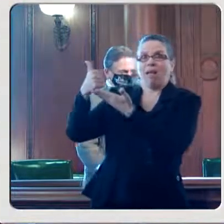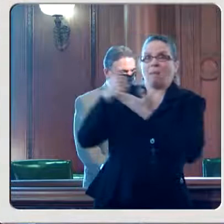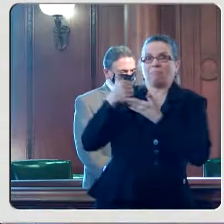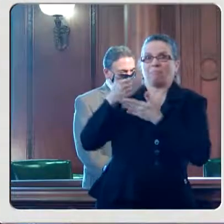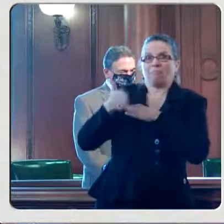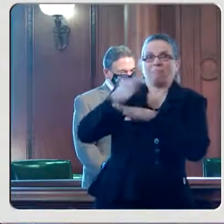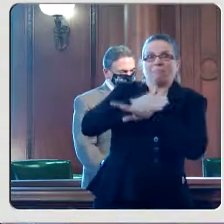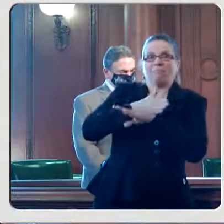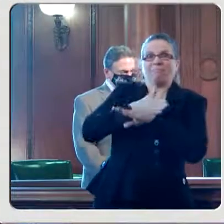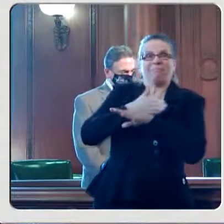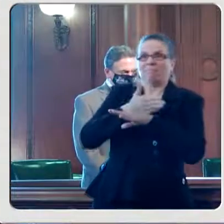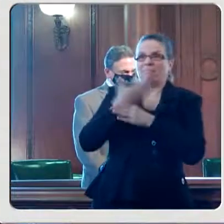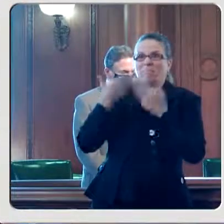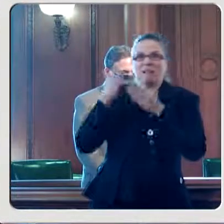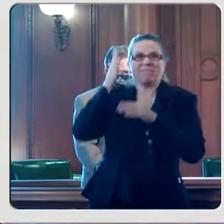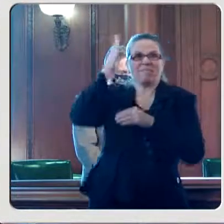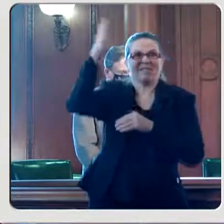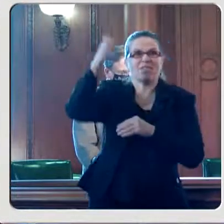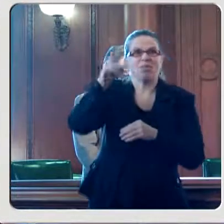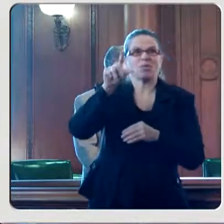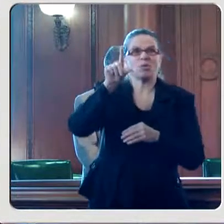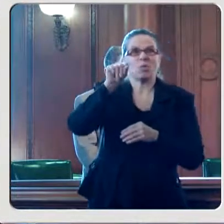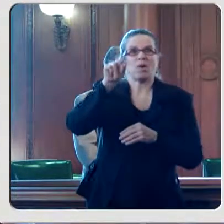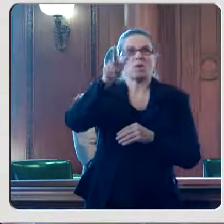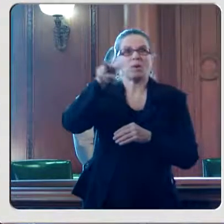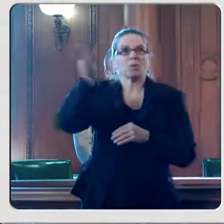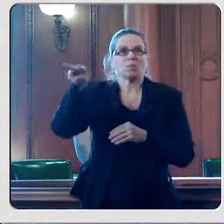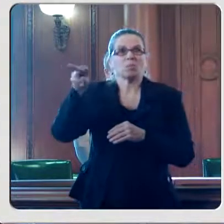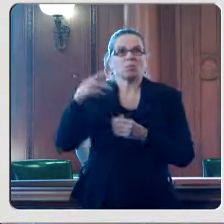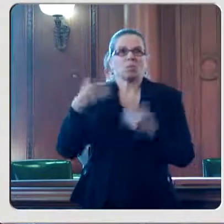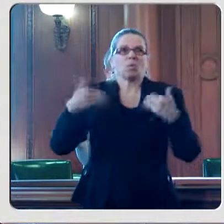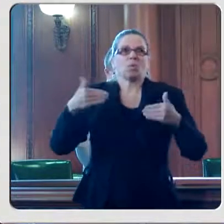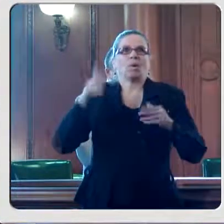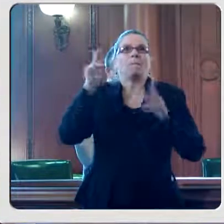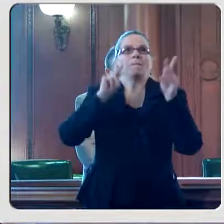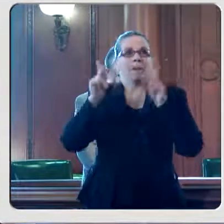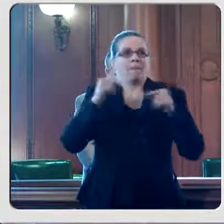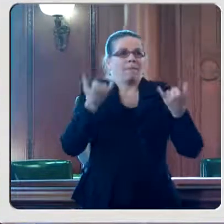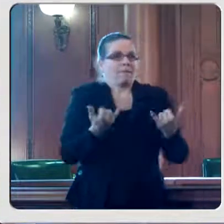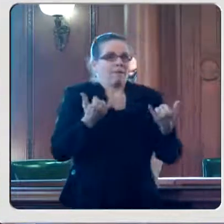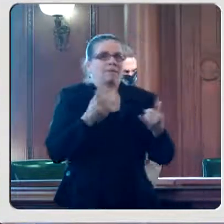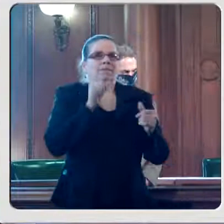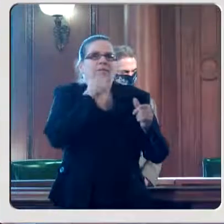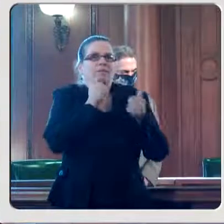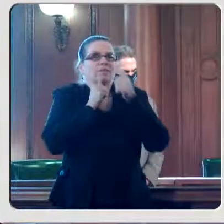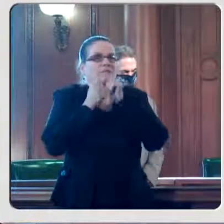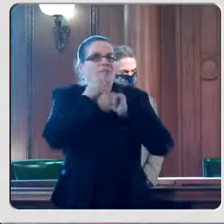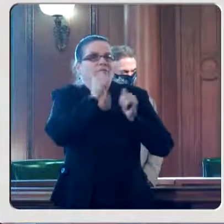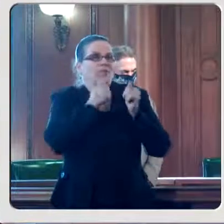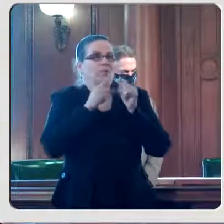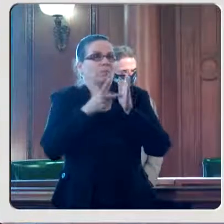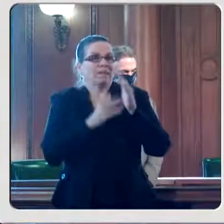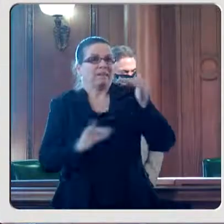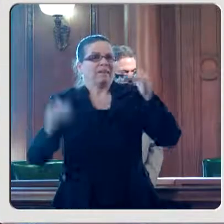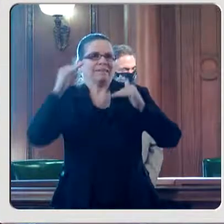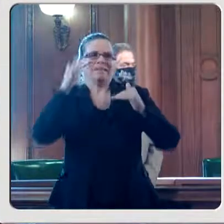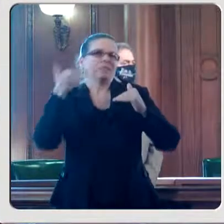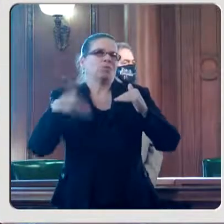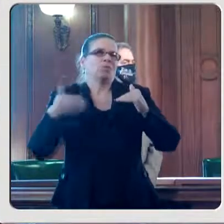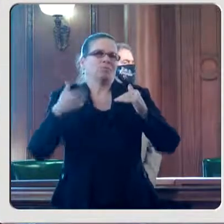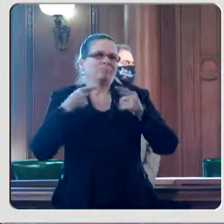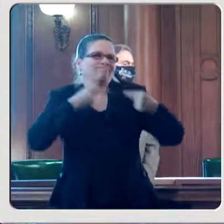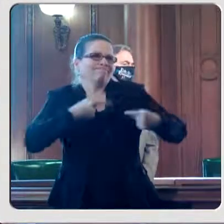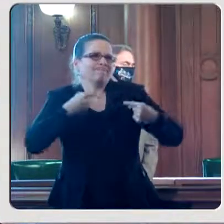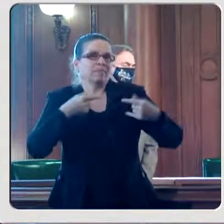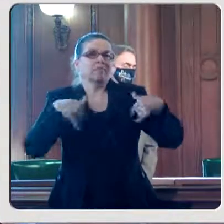the economic inequality within our community. While the numbers look good now, we must admit that some of the economic impacts